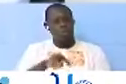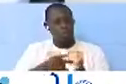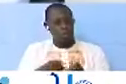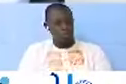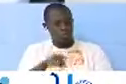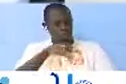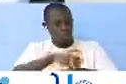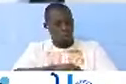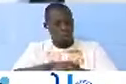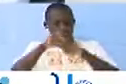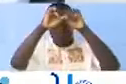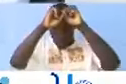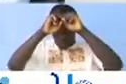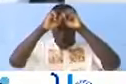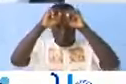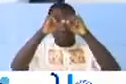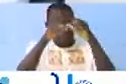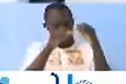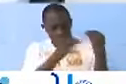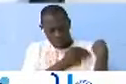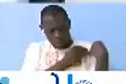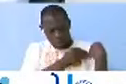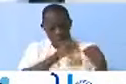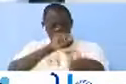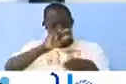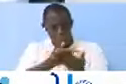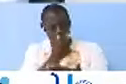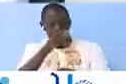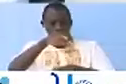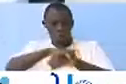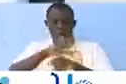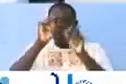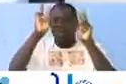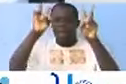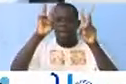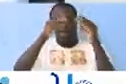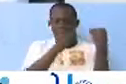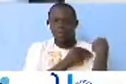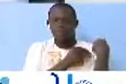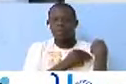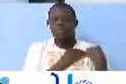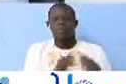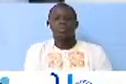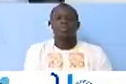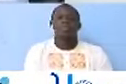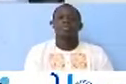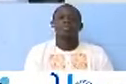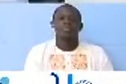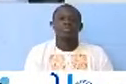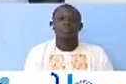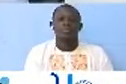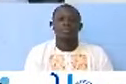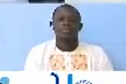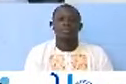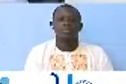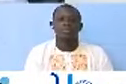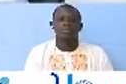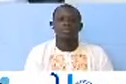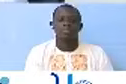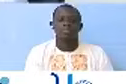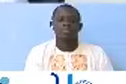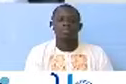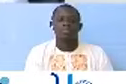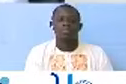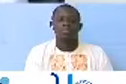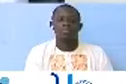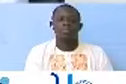government responsible or do you hold him responsible? Silang ibe masakunda e gibi de wala jalaila bam fobe ya jamela jalaila do noni. Ani masakunda to wajare. I